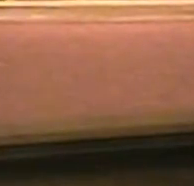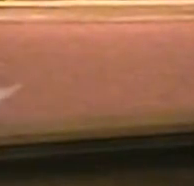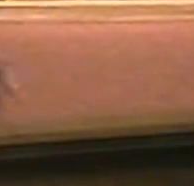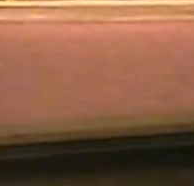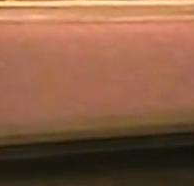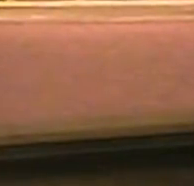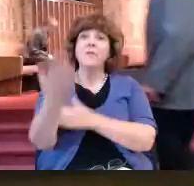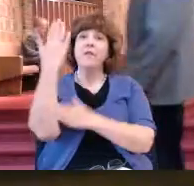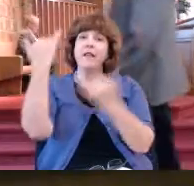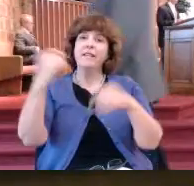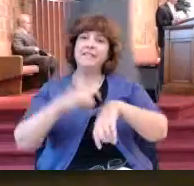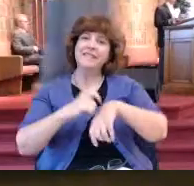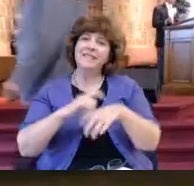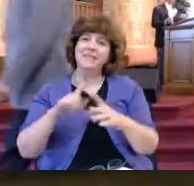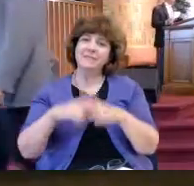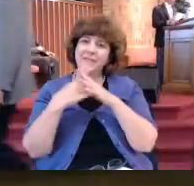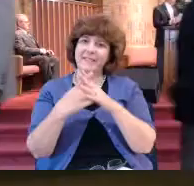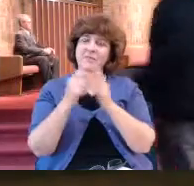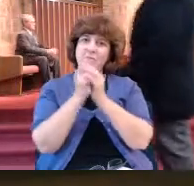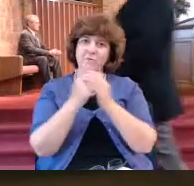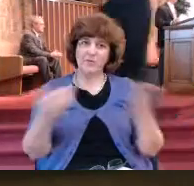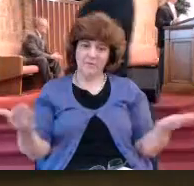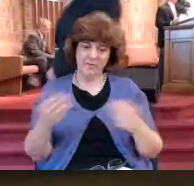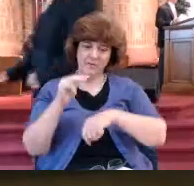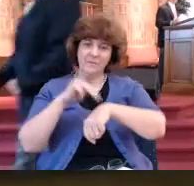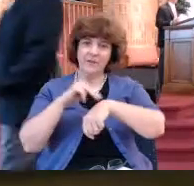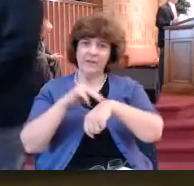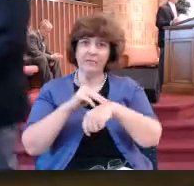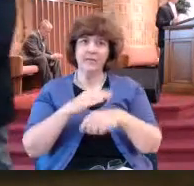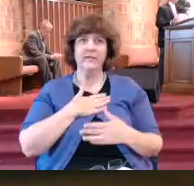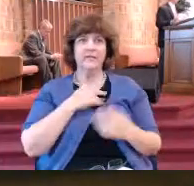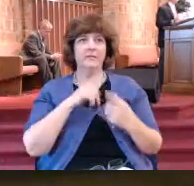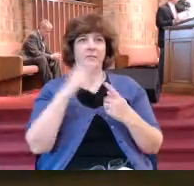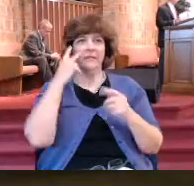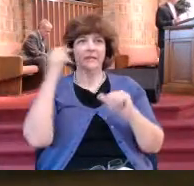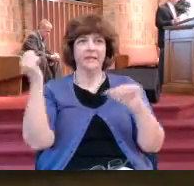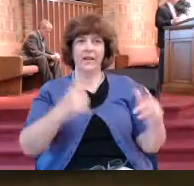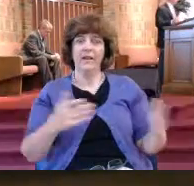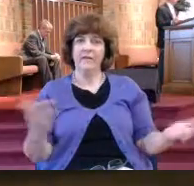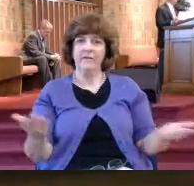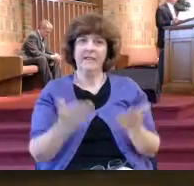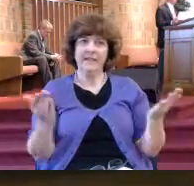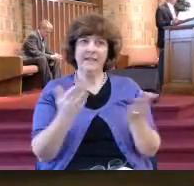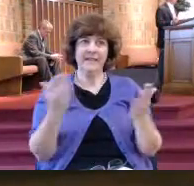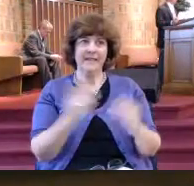Good morning. It's time to begin our worship service here this morning at Maysville. It's good to see each and every one of you here.